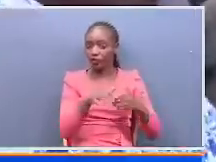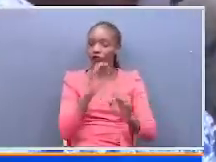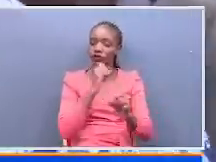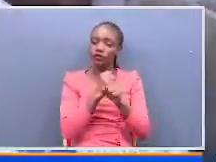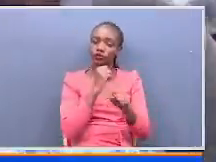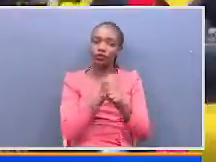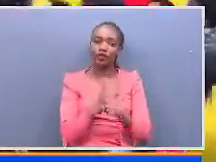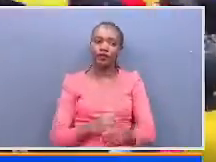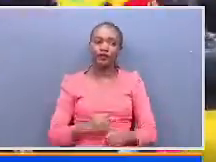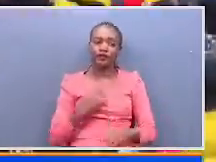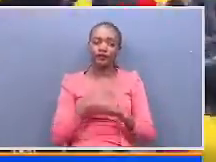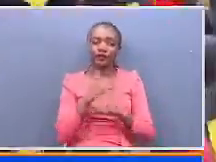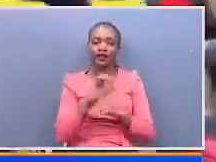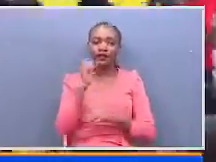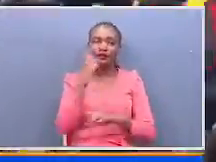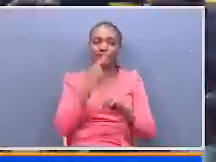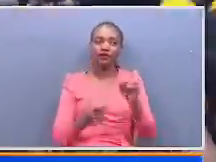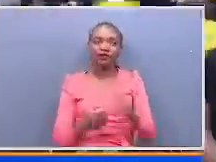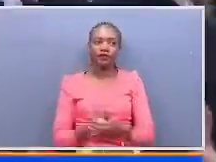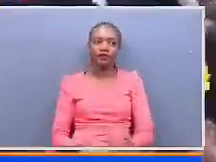miaka mitano.